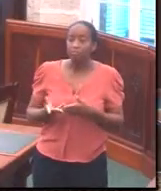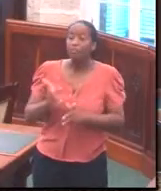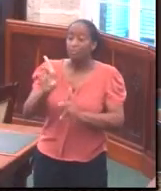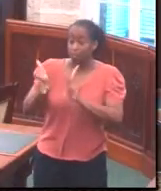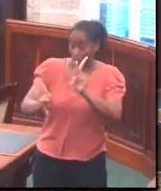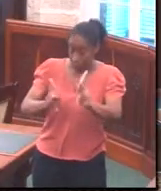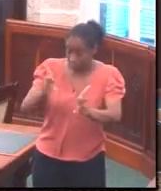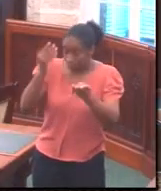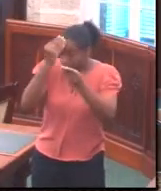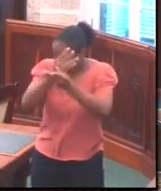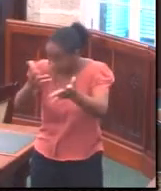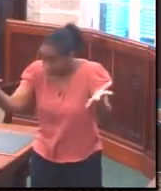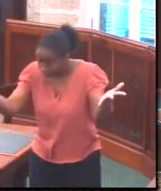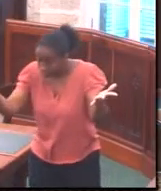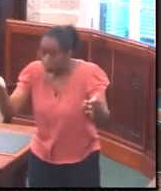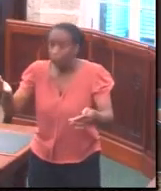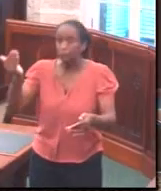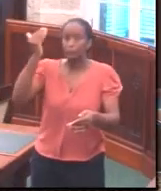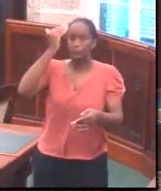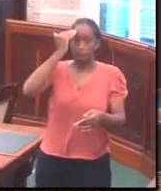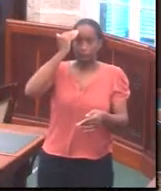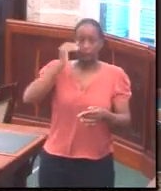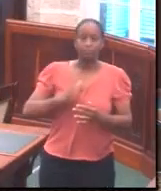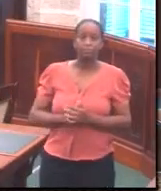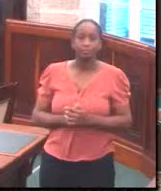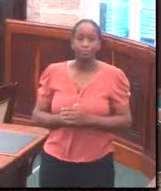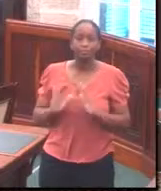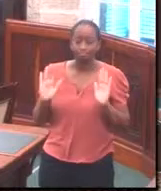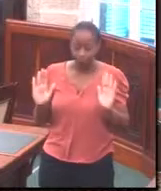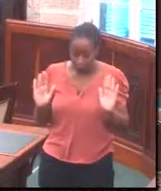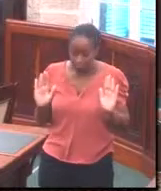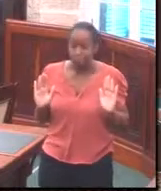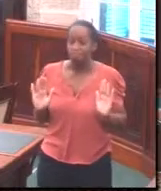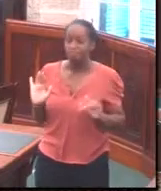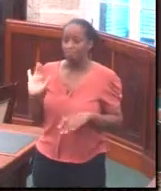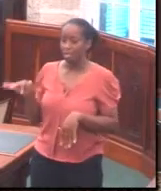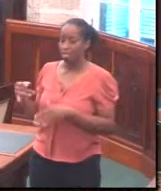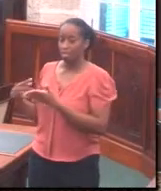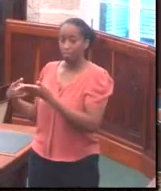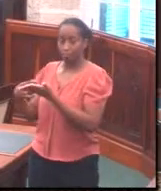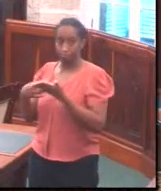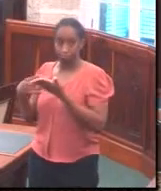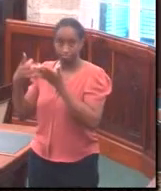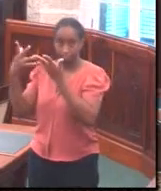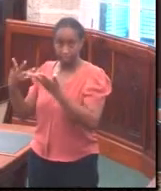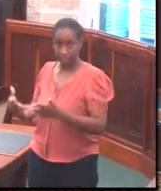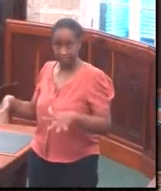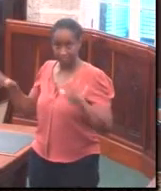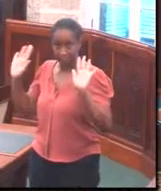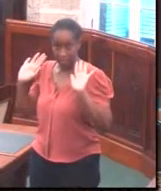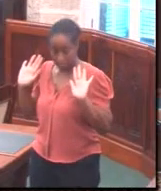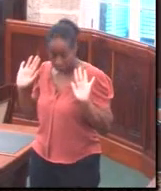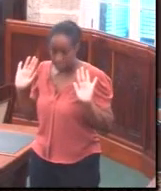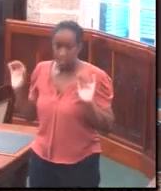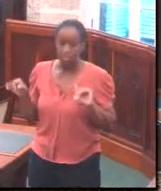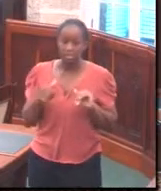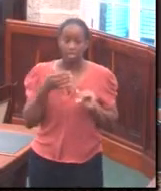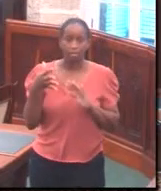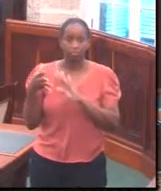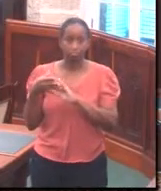know that the problem is not solved. Permit me to move on to the other one, sir. And merely to wrap up on that and to say